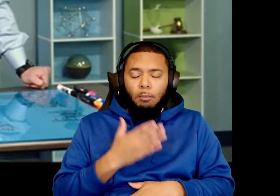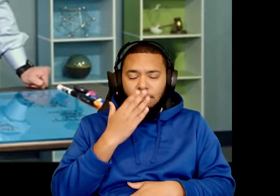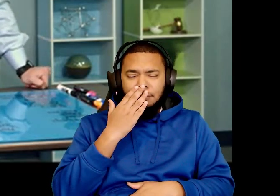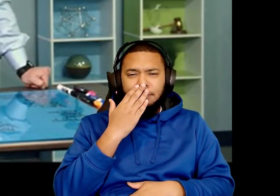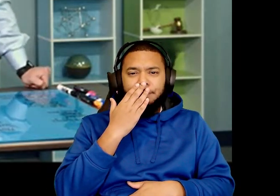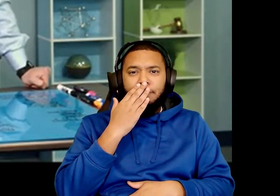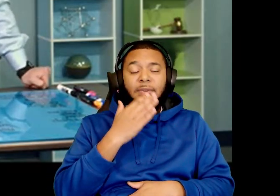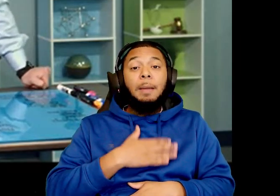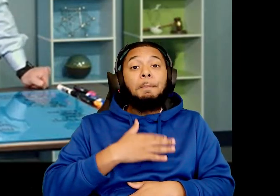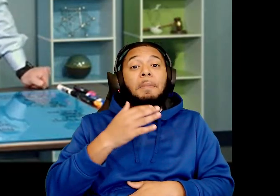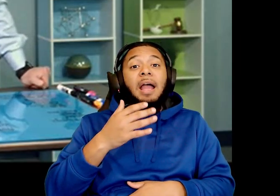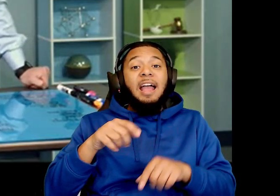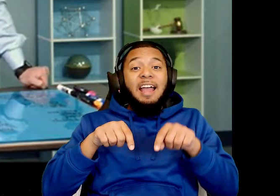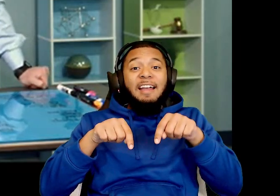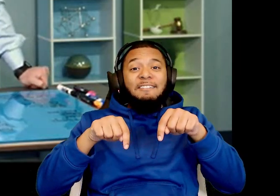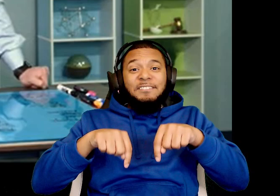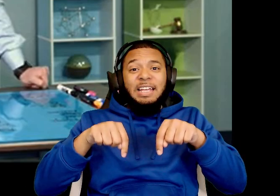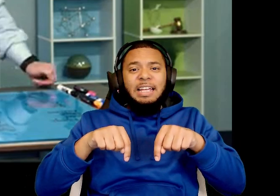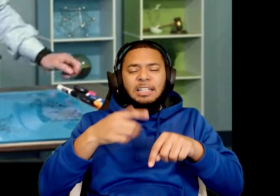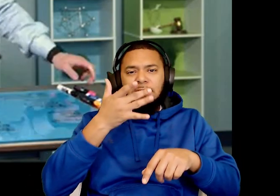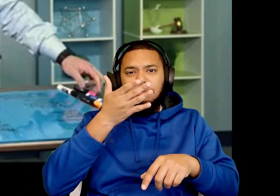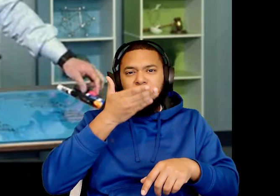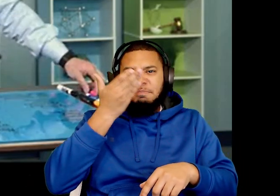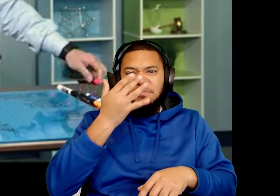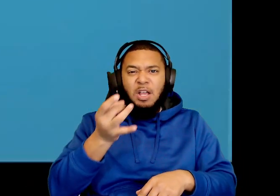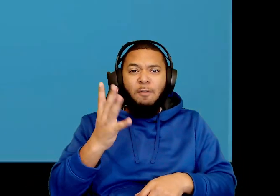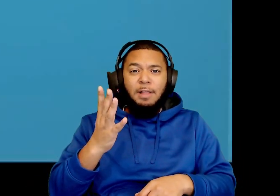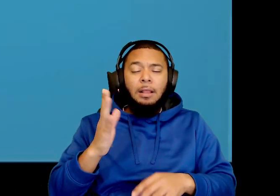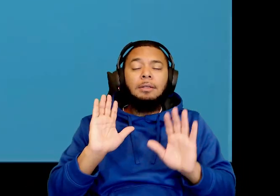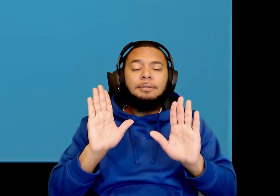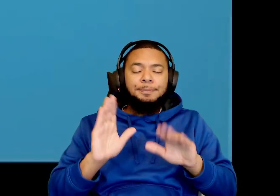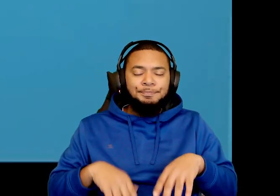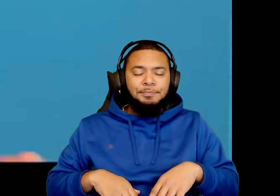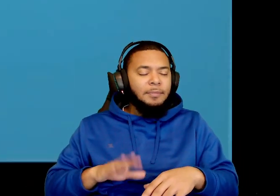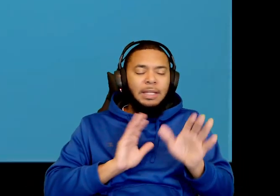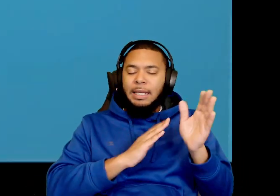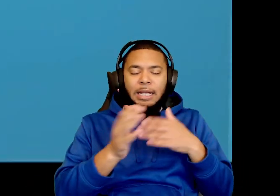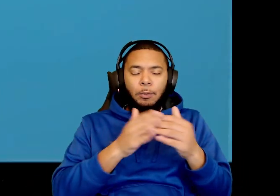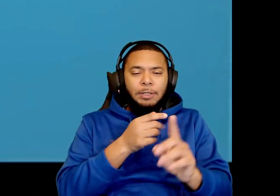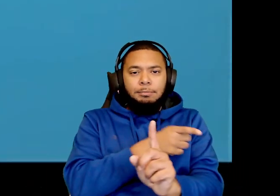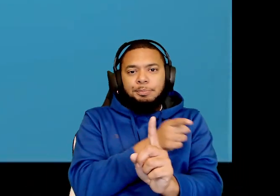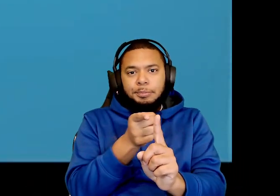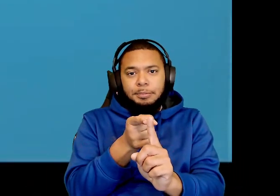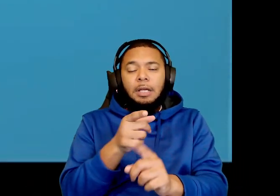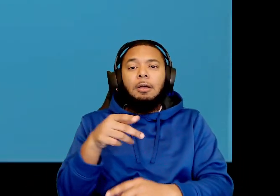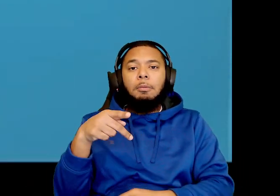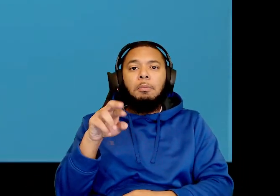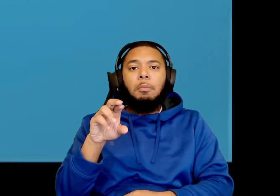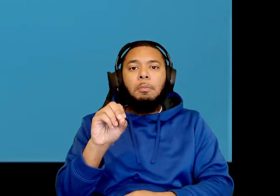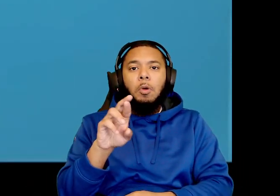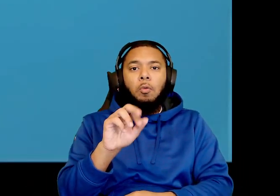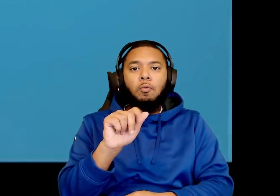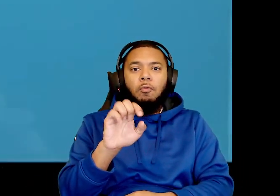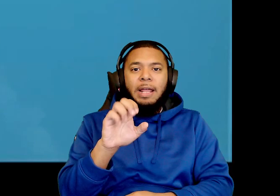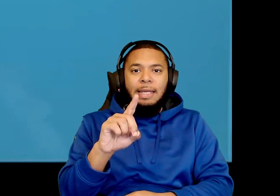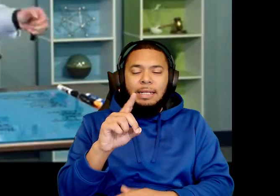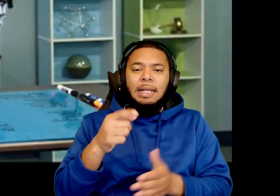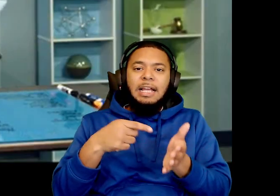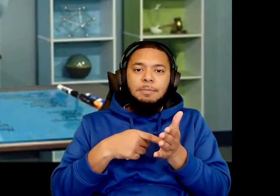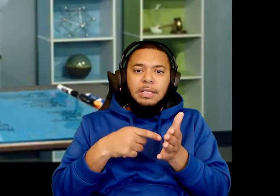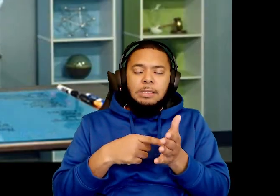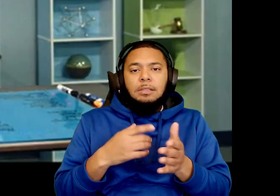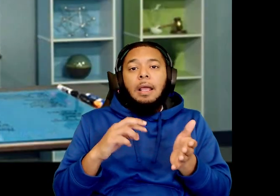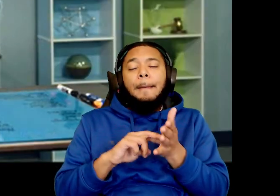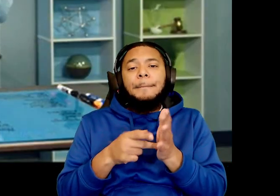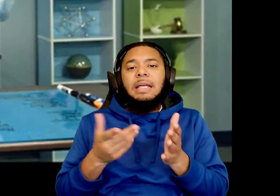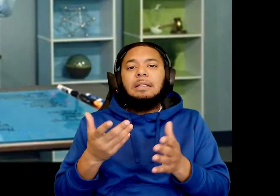My feet smell, so I had to put my shoe back on. I hope you don't mind. Back to prorated expenses. Prorated expenses are